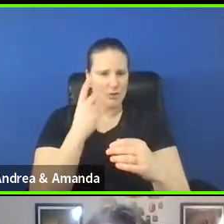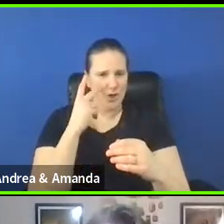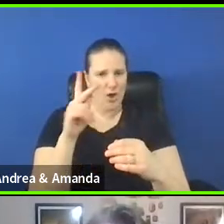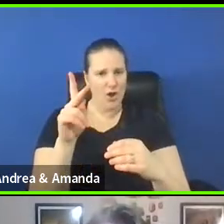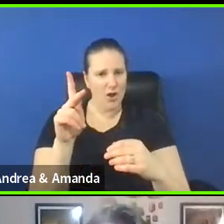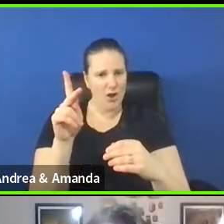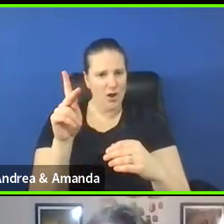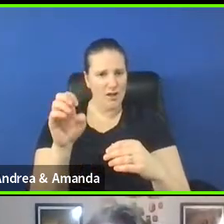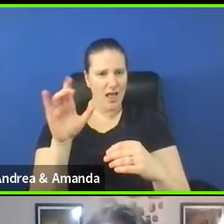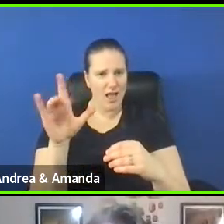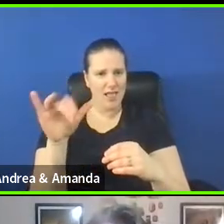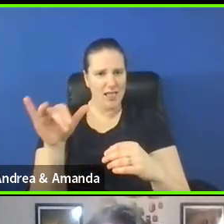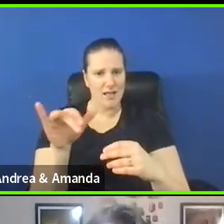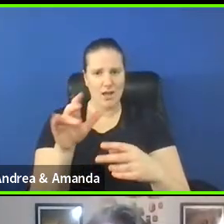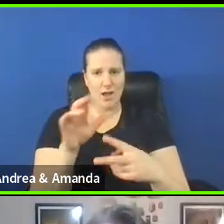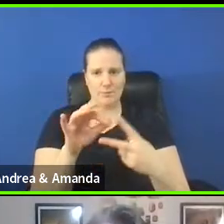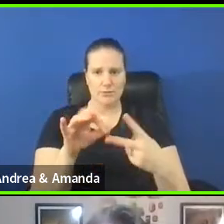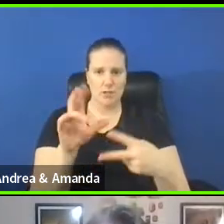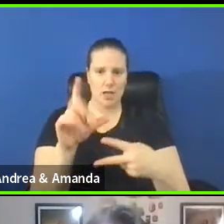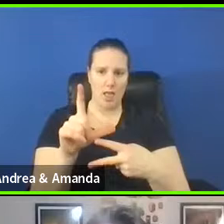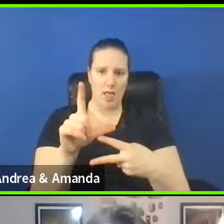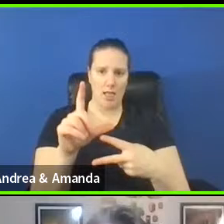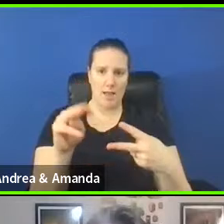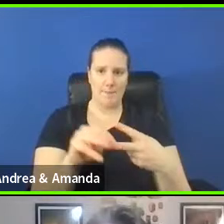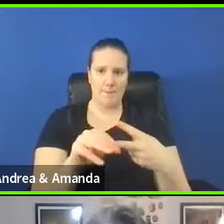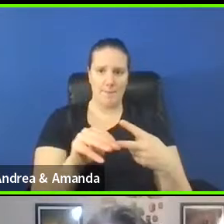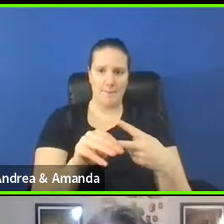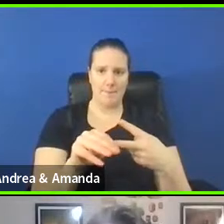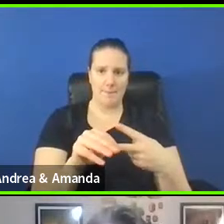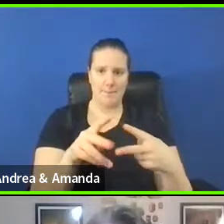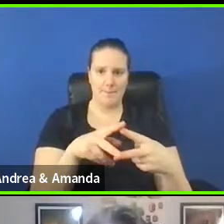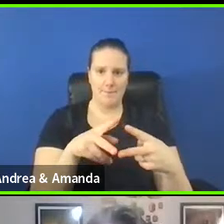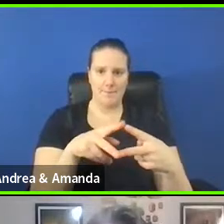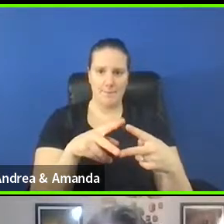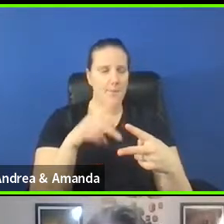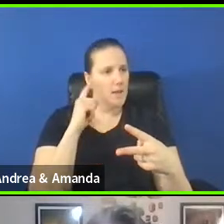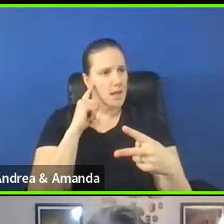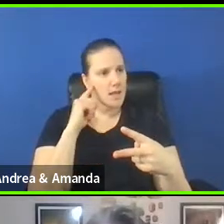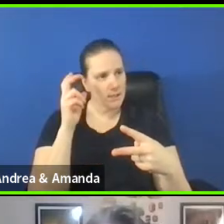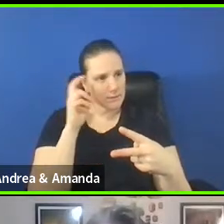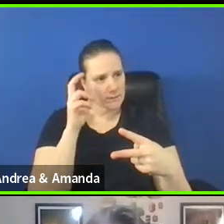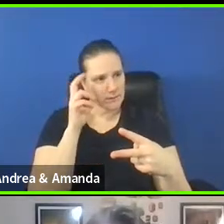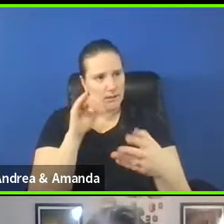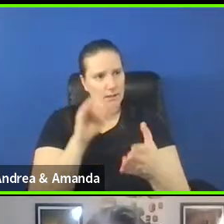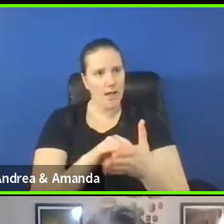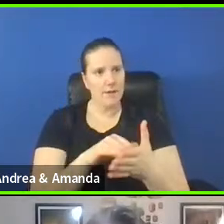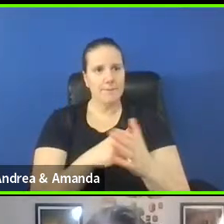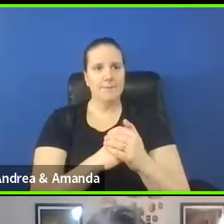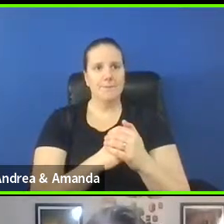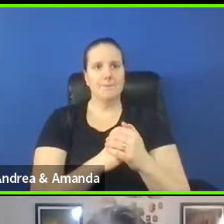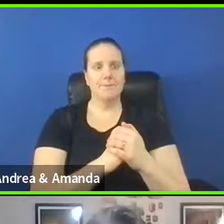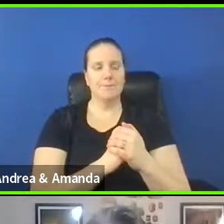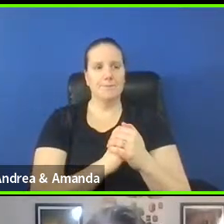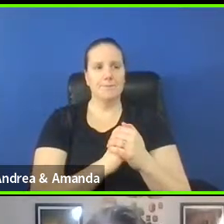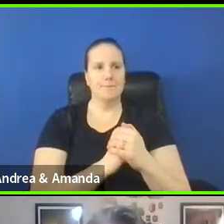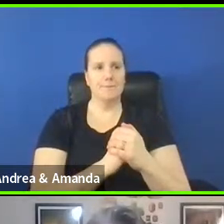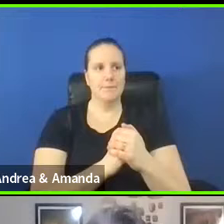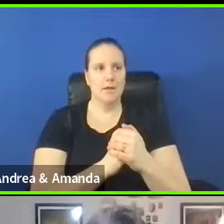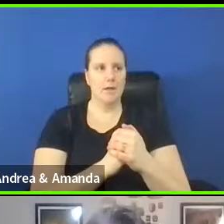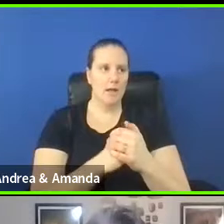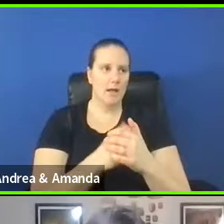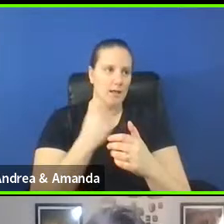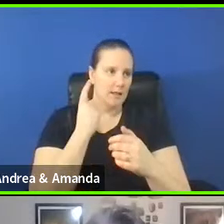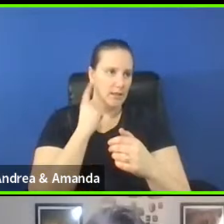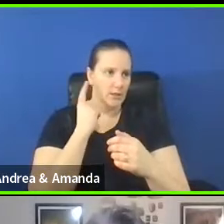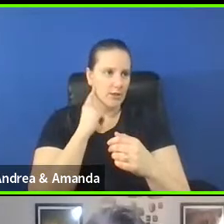your presentations for option L and option M. And as I was listening, I also was hearing what